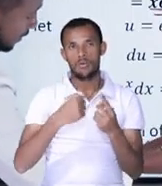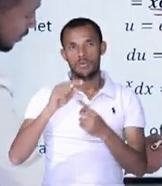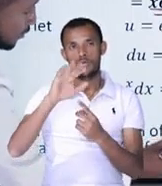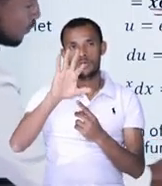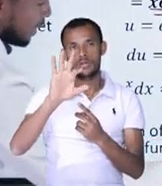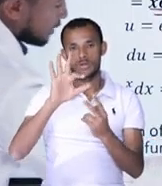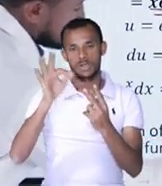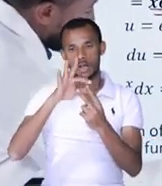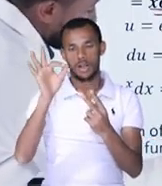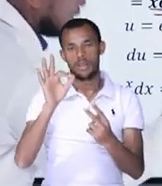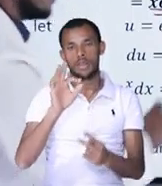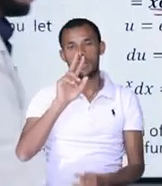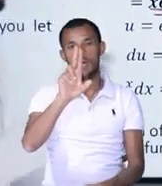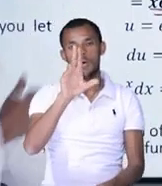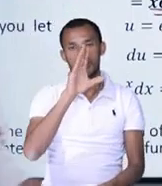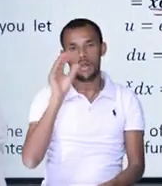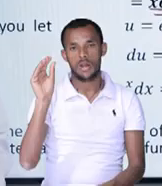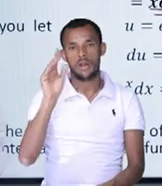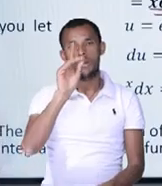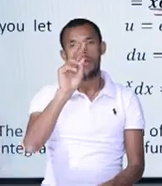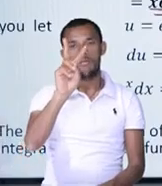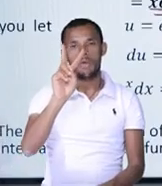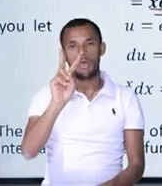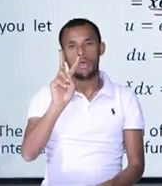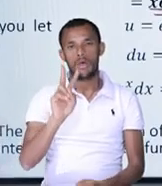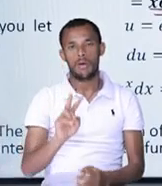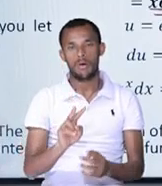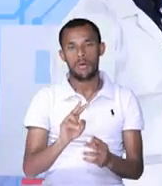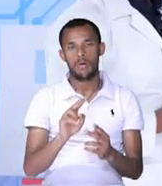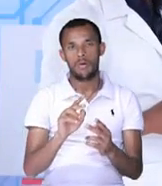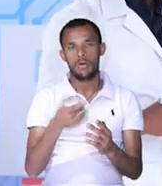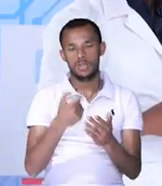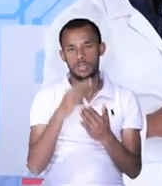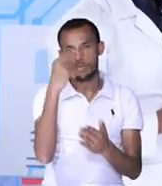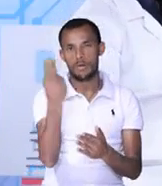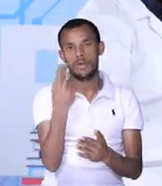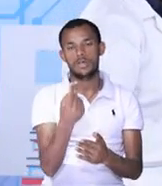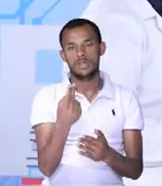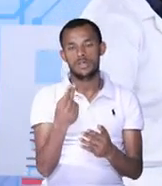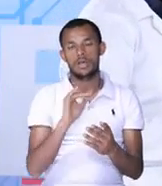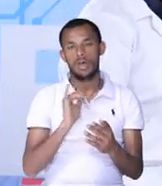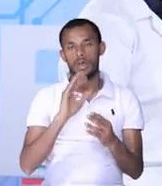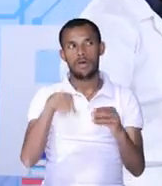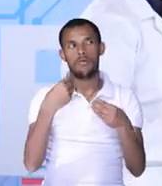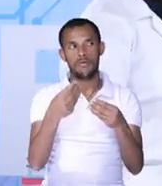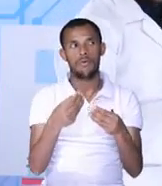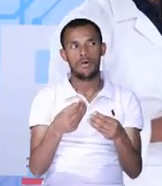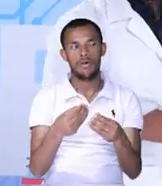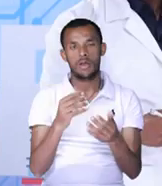select u and dv properly. So for that purpose, I'll give you